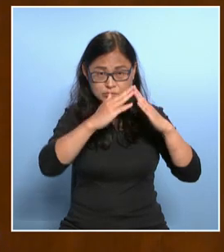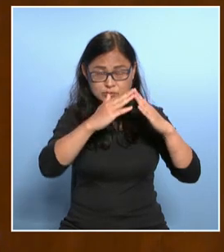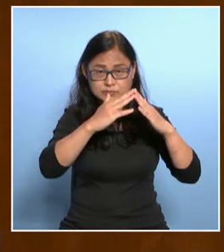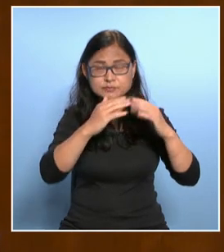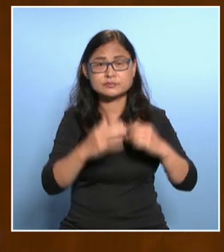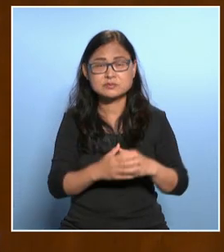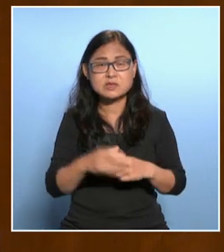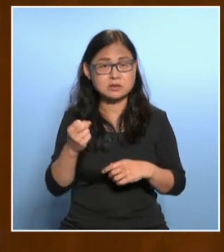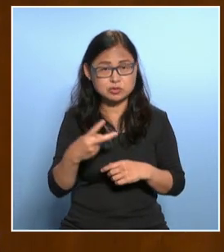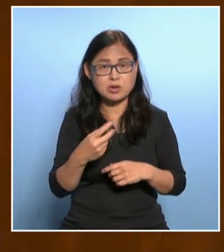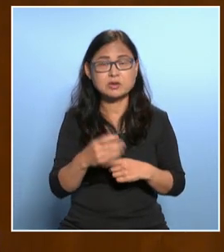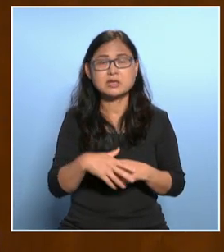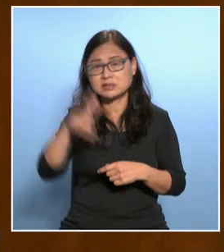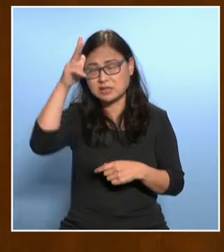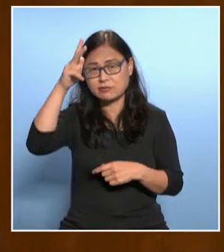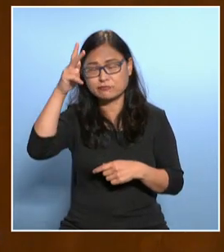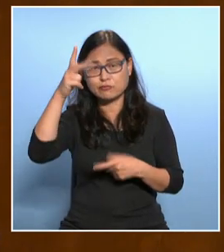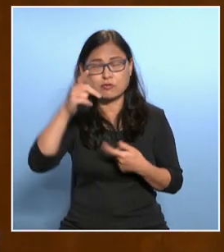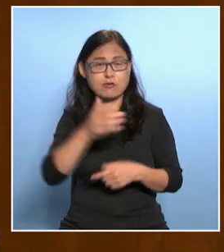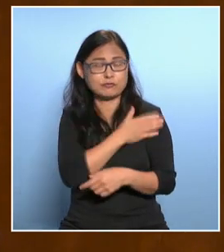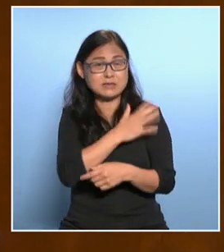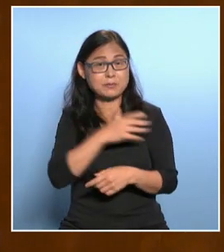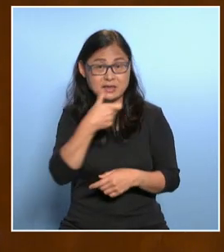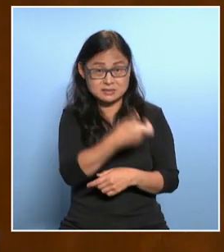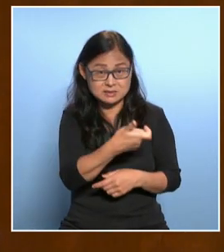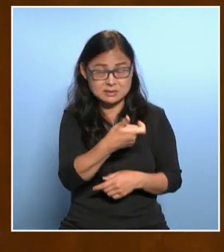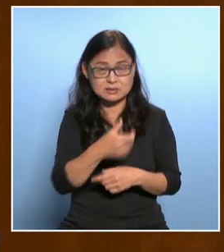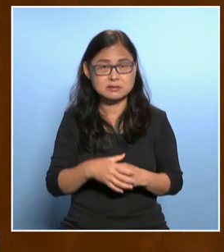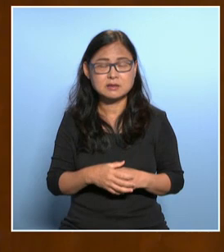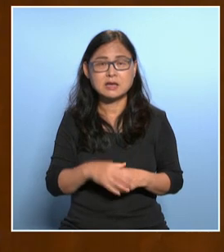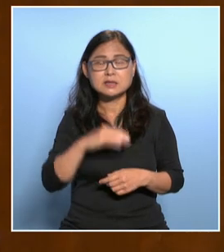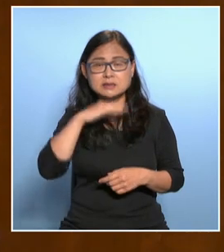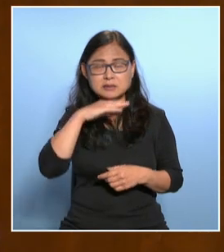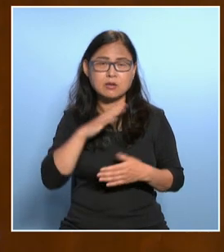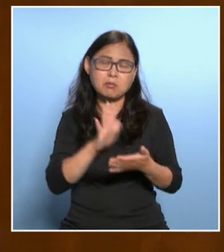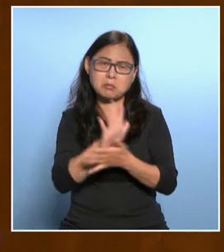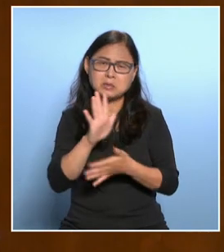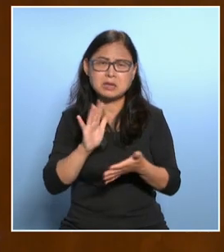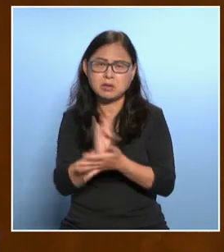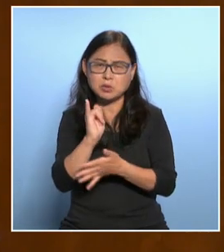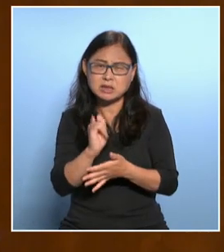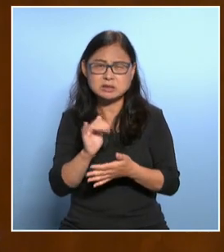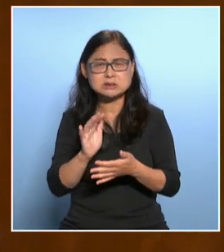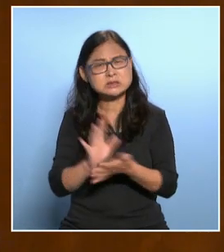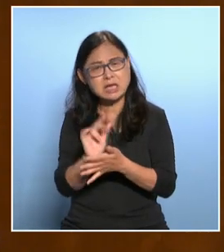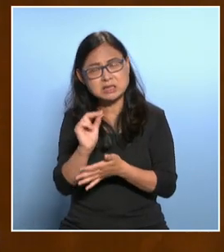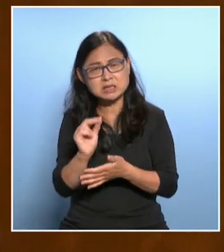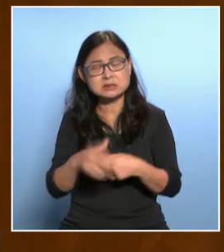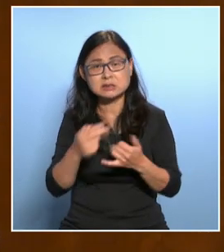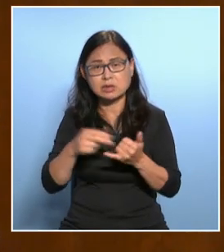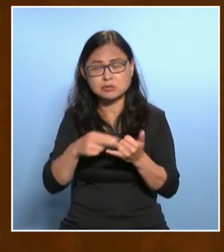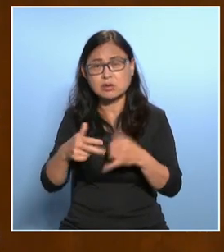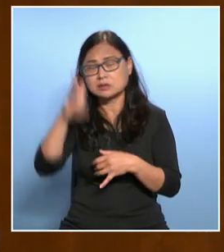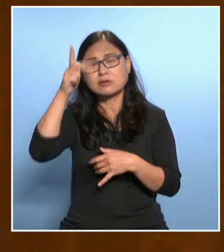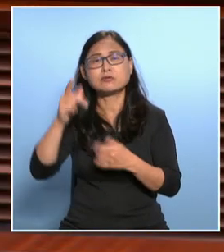we should refer the cases to the Hong Kong U Shenzhen hospitals and that the expenses are paid by the government.